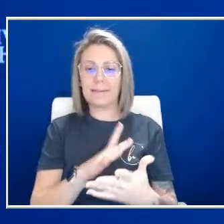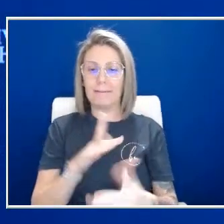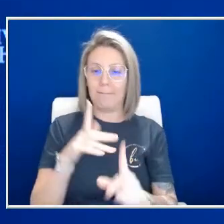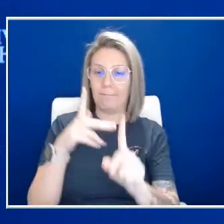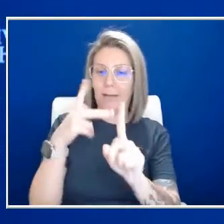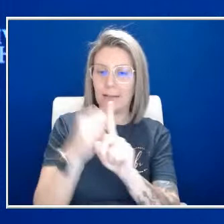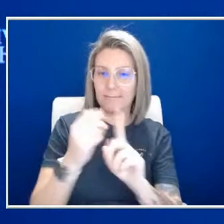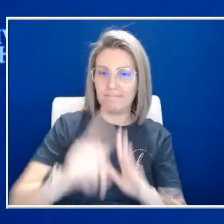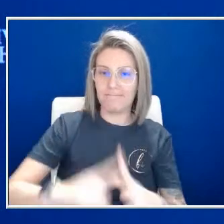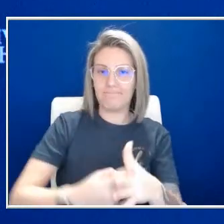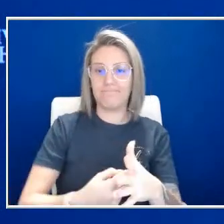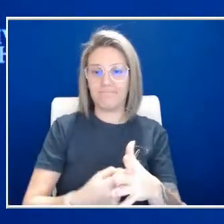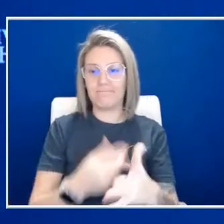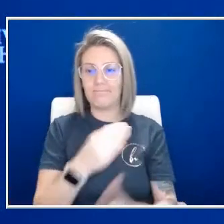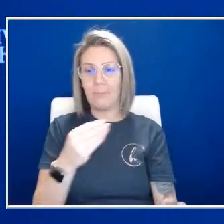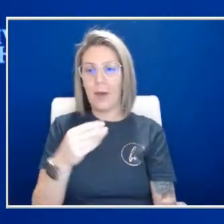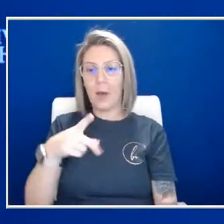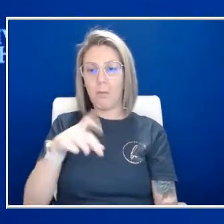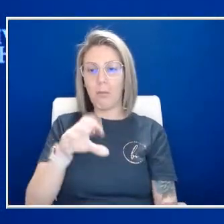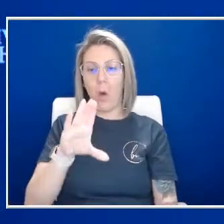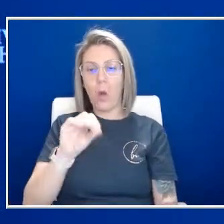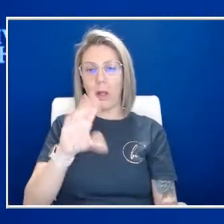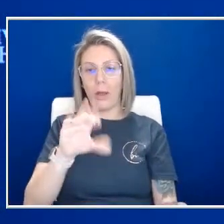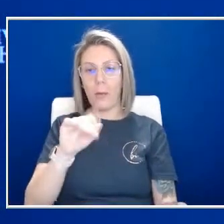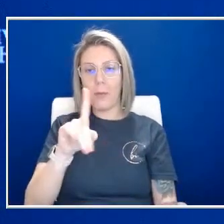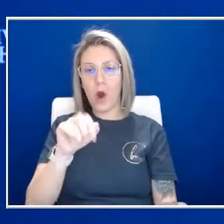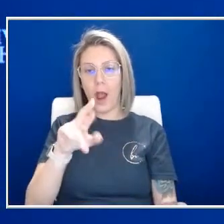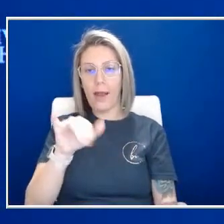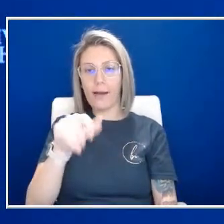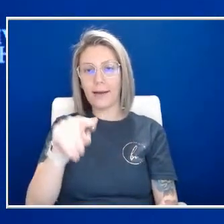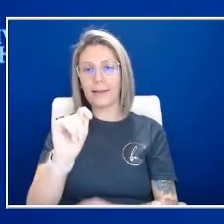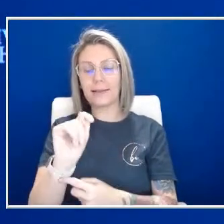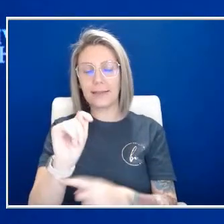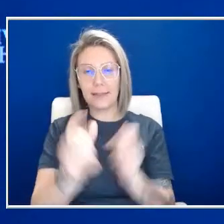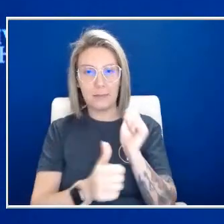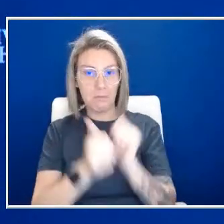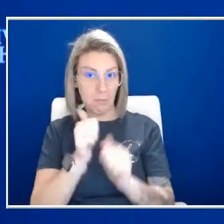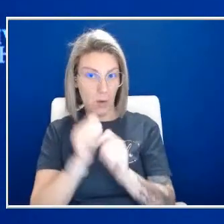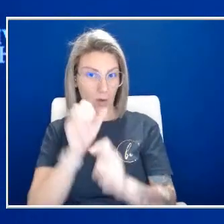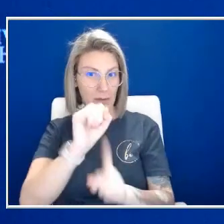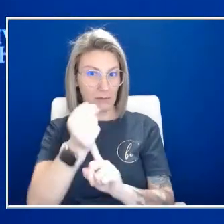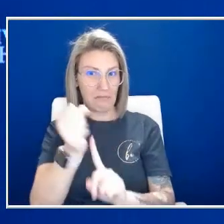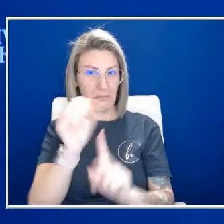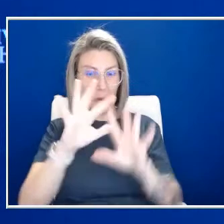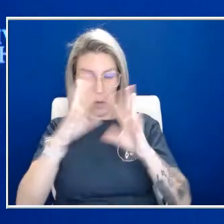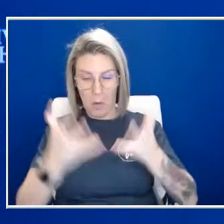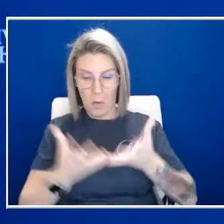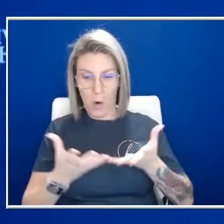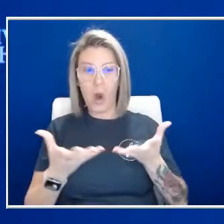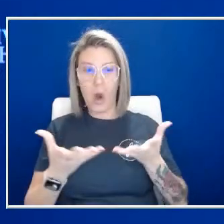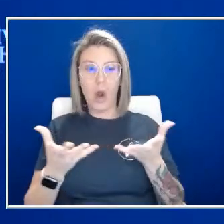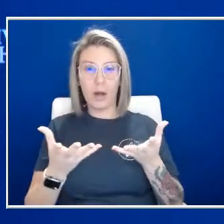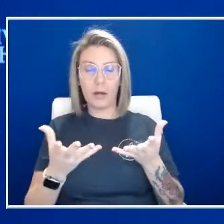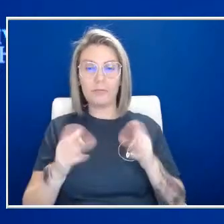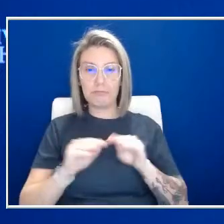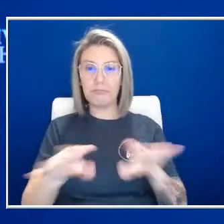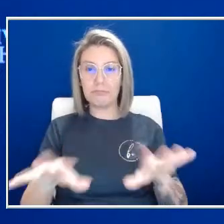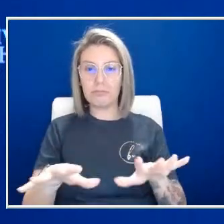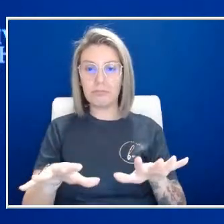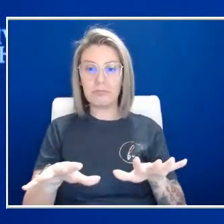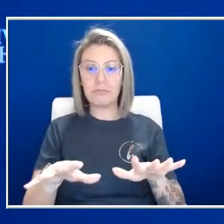poliomyelitis that way. The vast majority of cases around the world have tended to be the vaccine